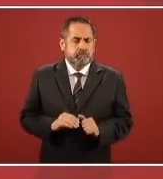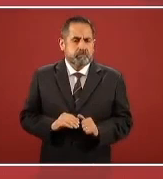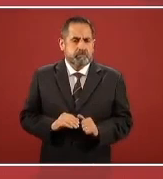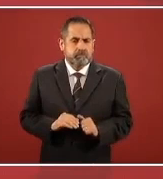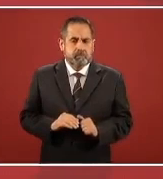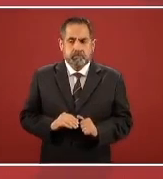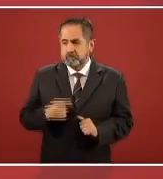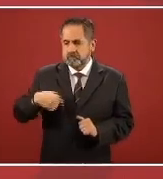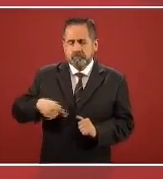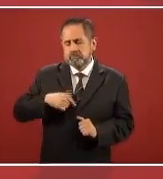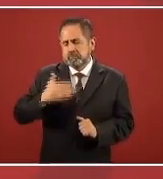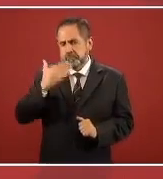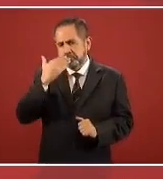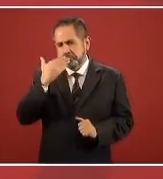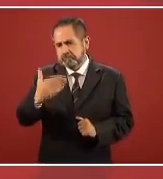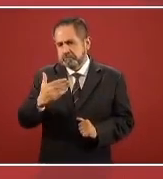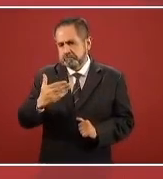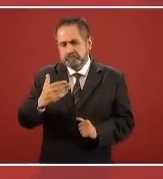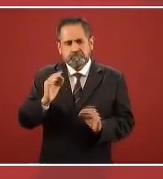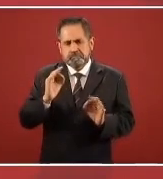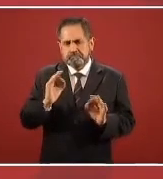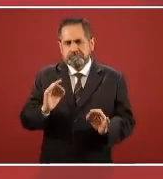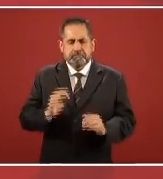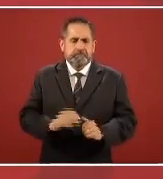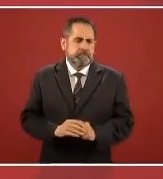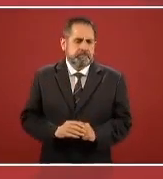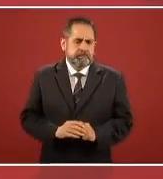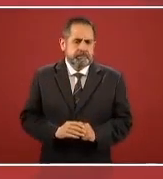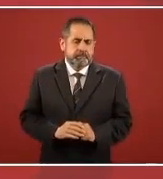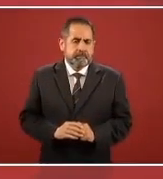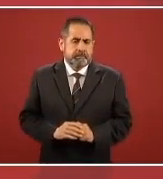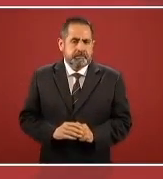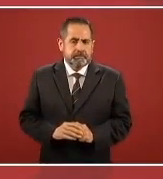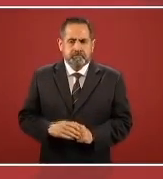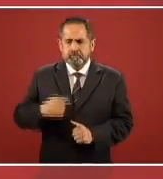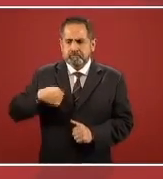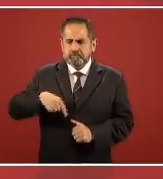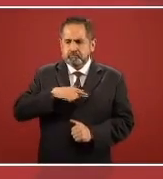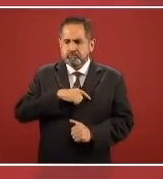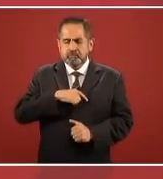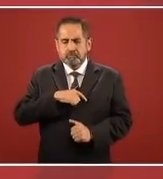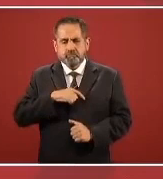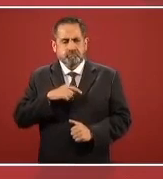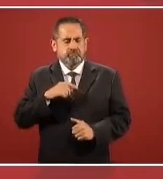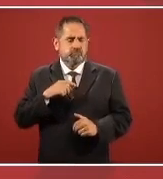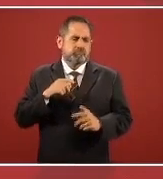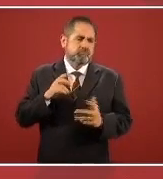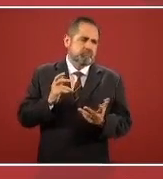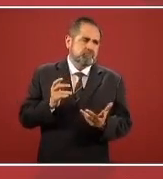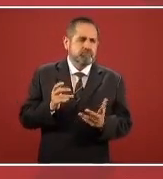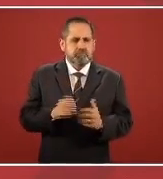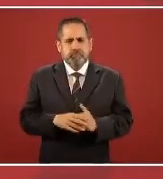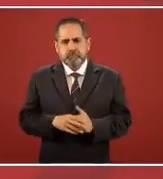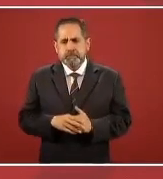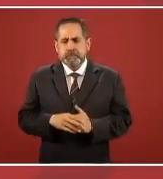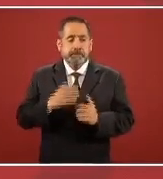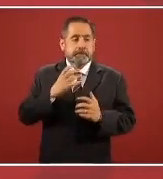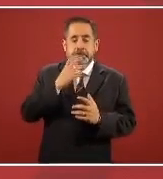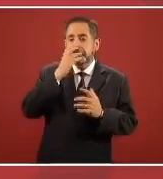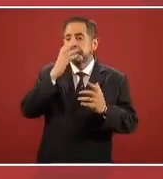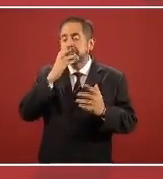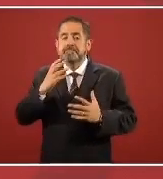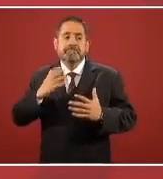estamos bien. We are doing well. No es para echar al vuelo